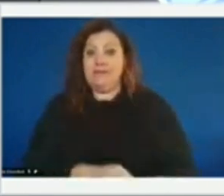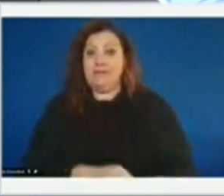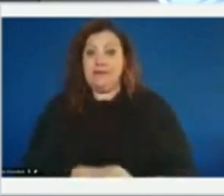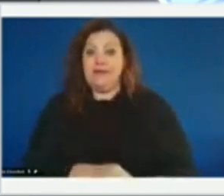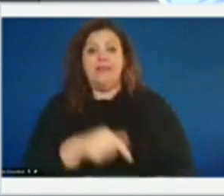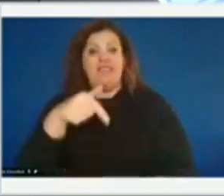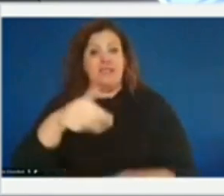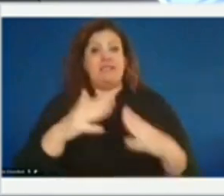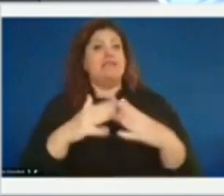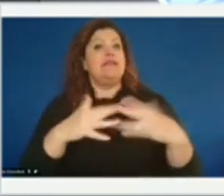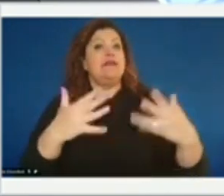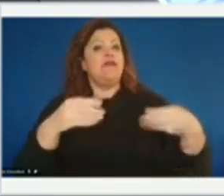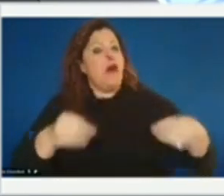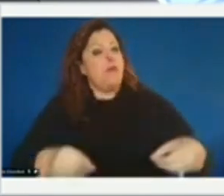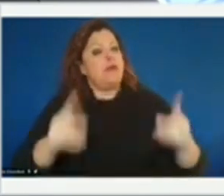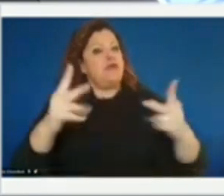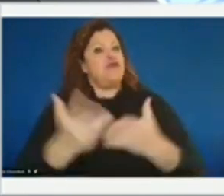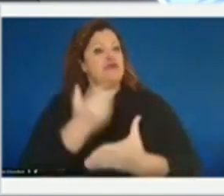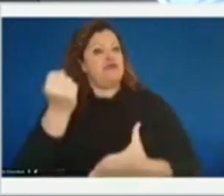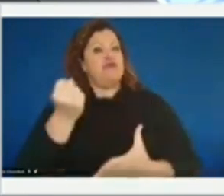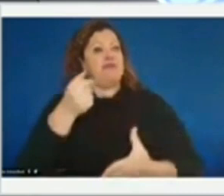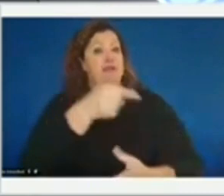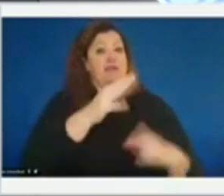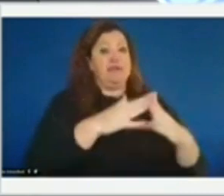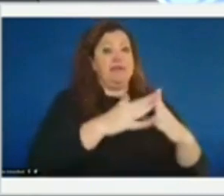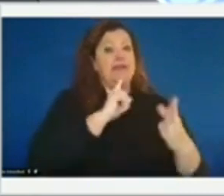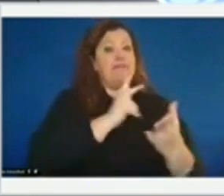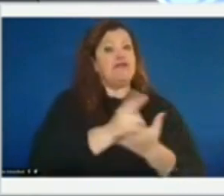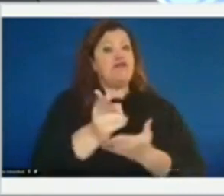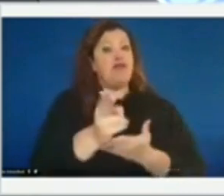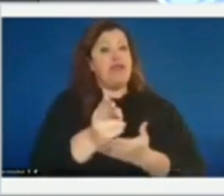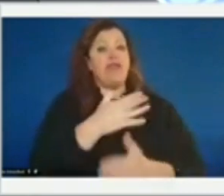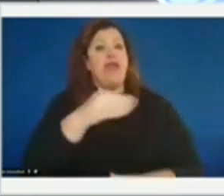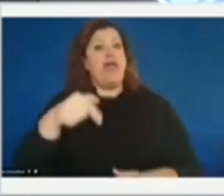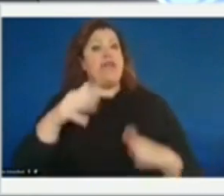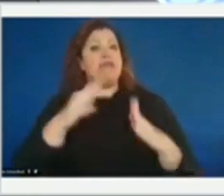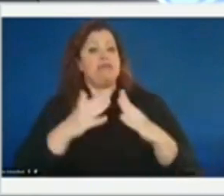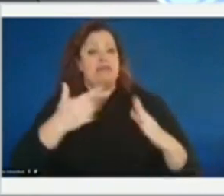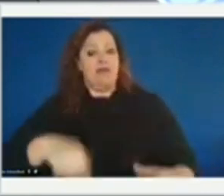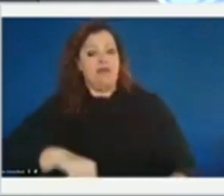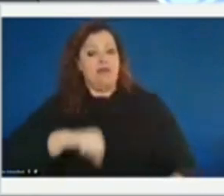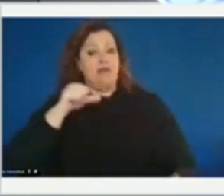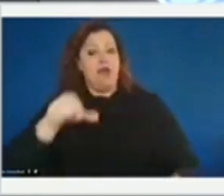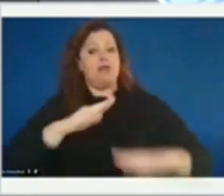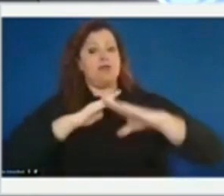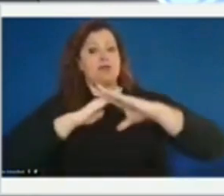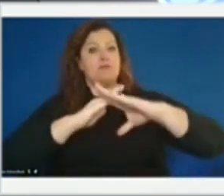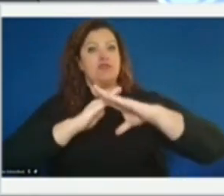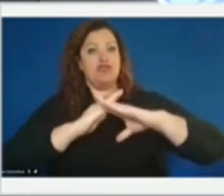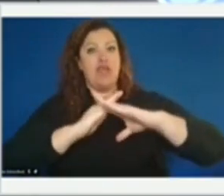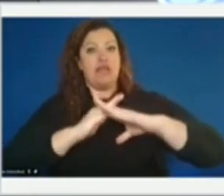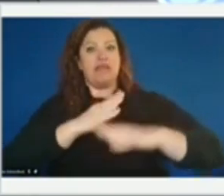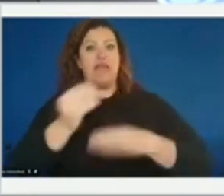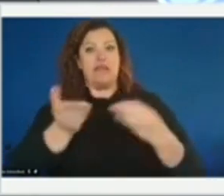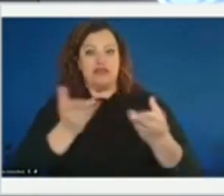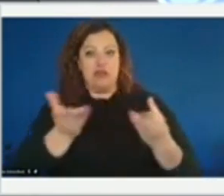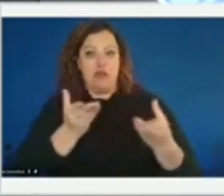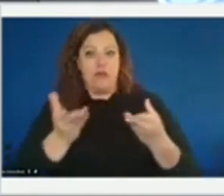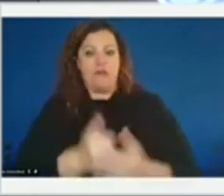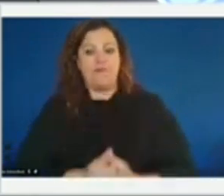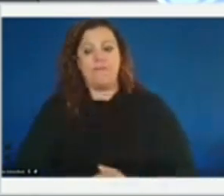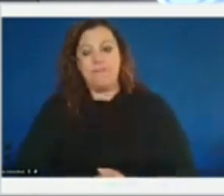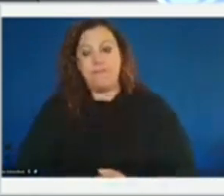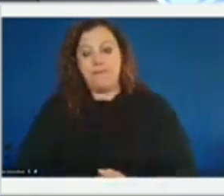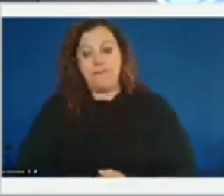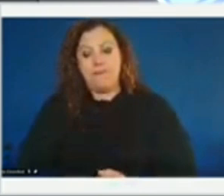opportunity. It's a city of truth. And it's a city that we're proud to protect and serve. Across